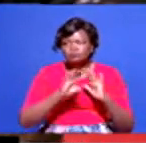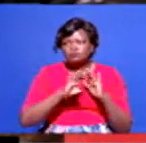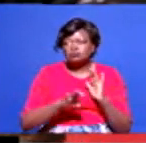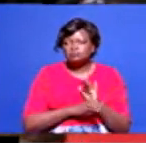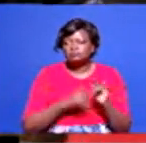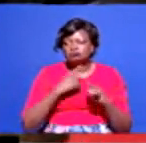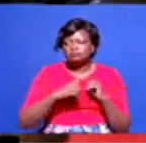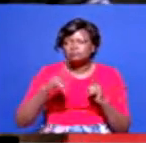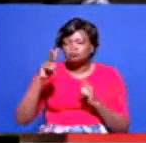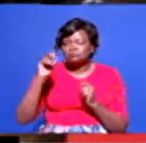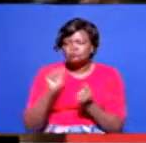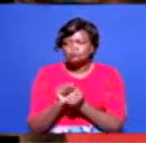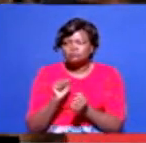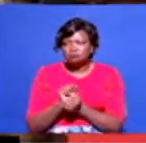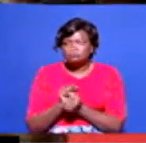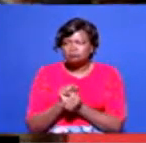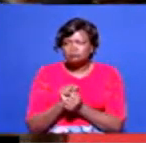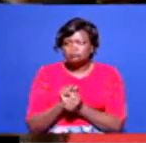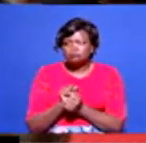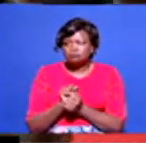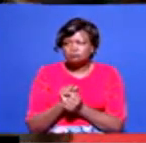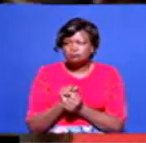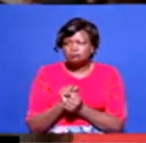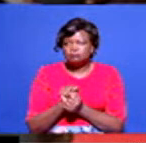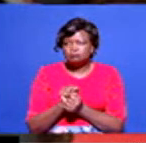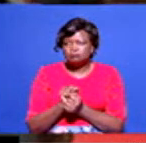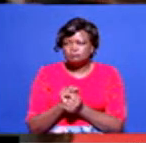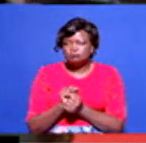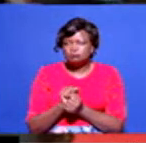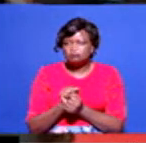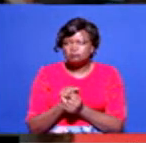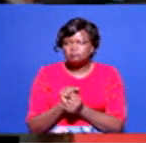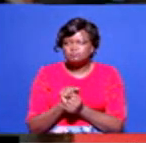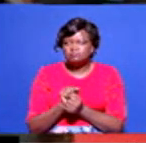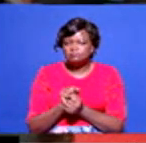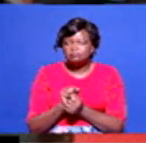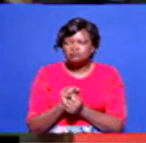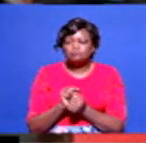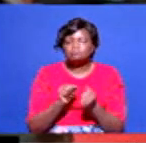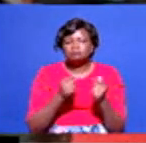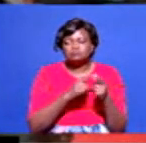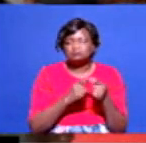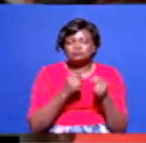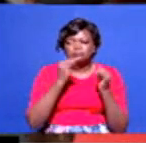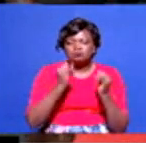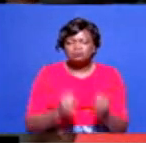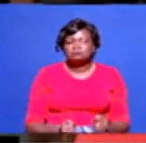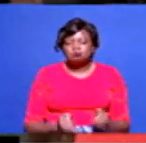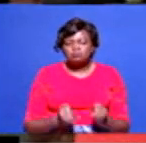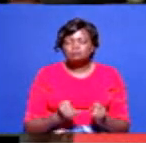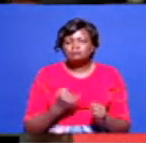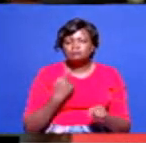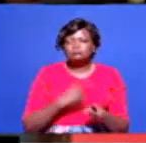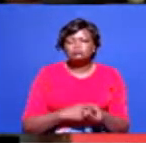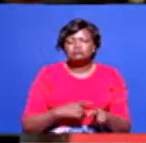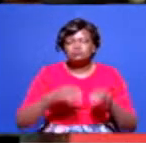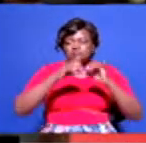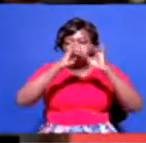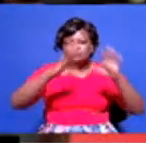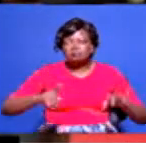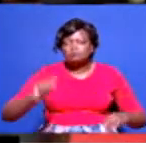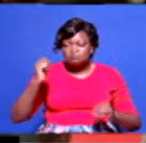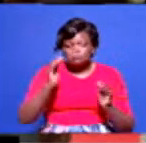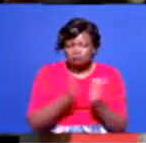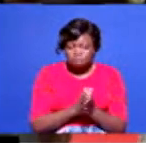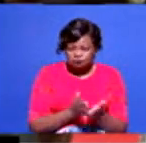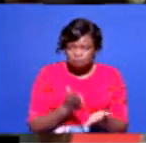2010 that ushered in the new era of devolution in our country, and indeed